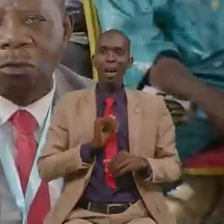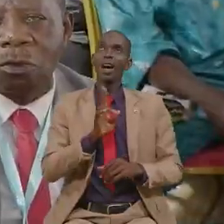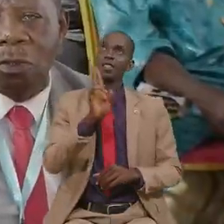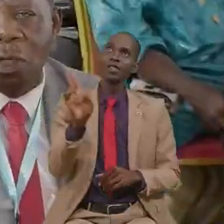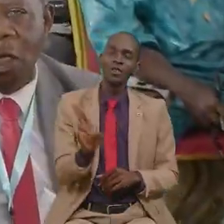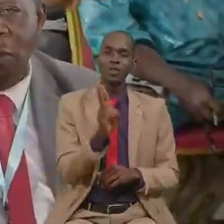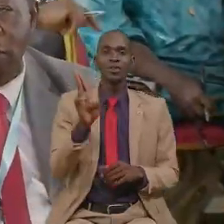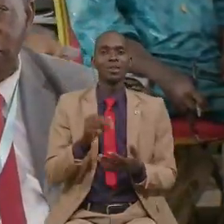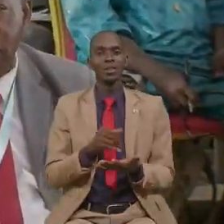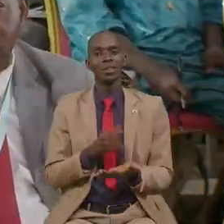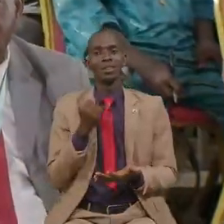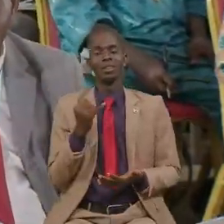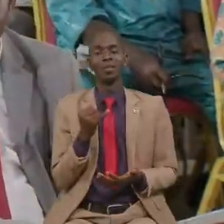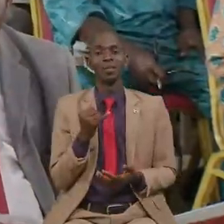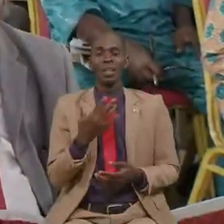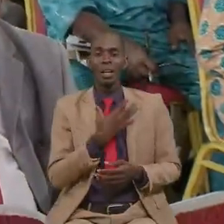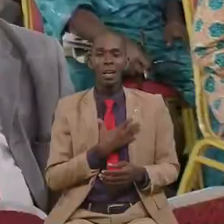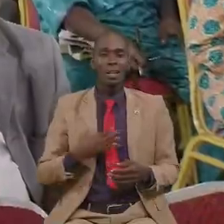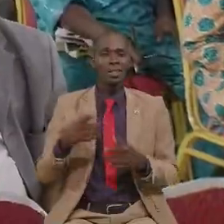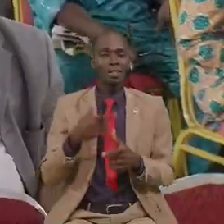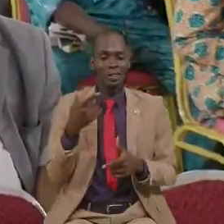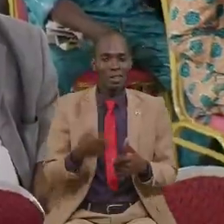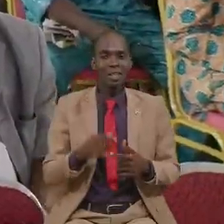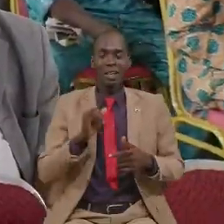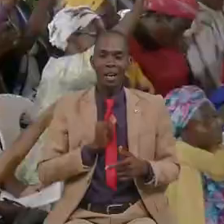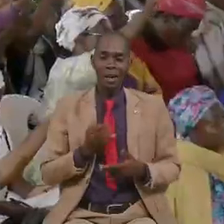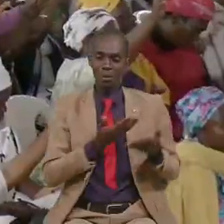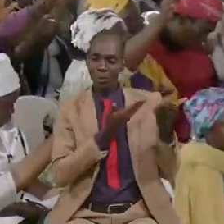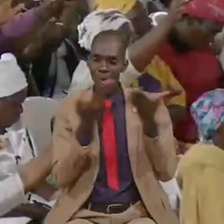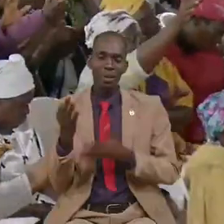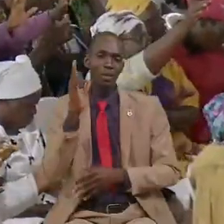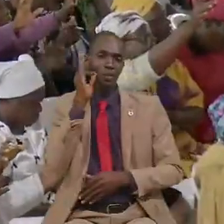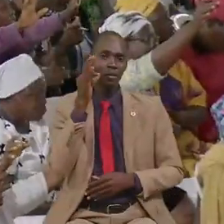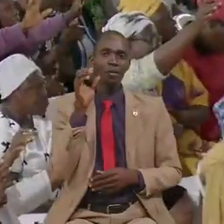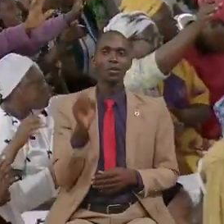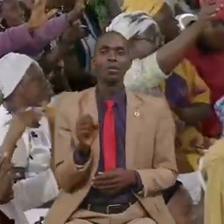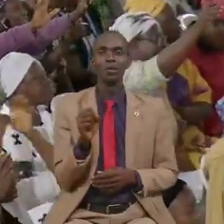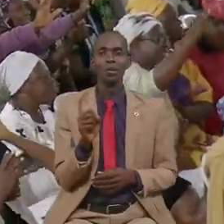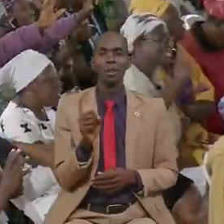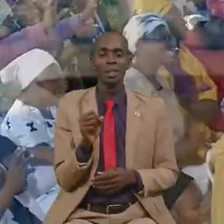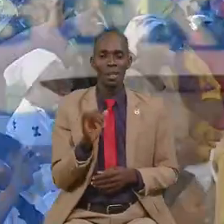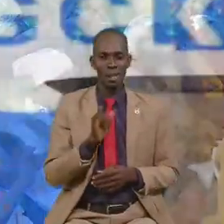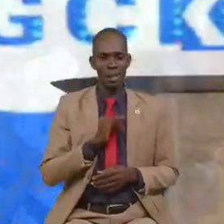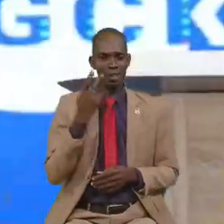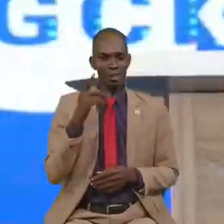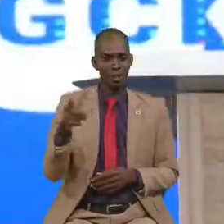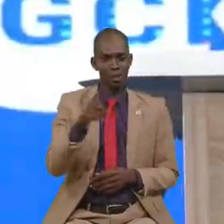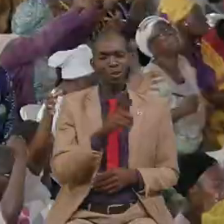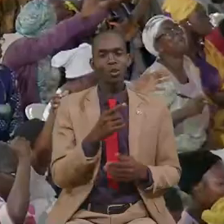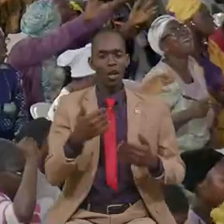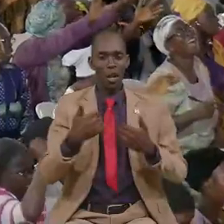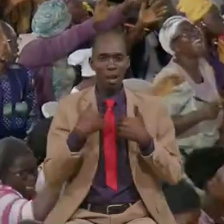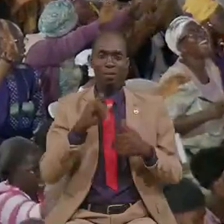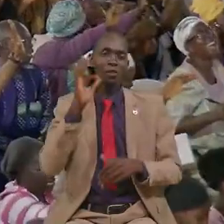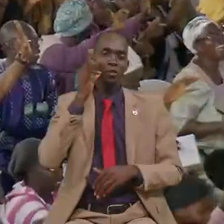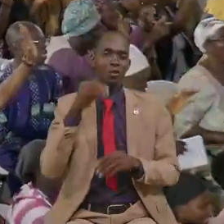utilize. And then I bear fruit. I see you bearing fruit.